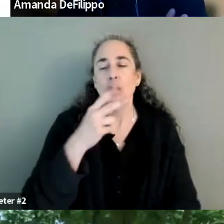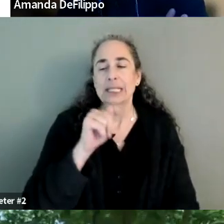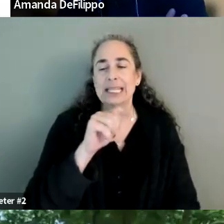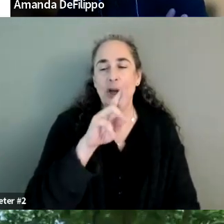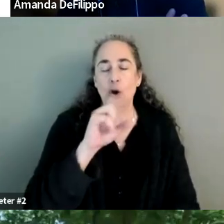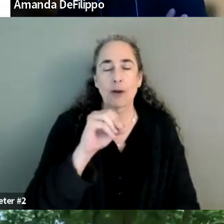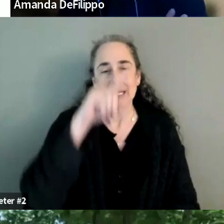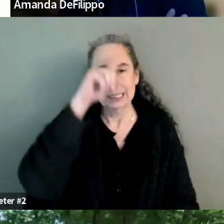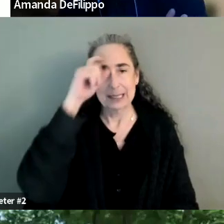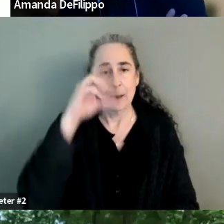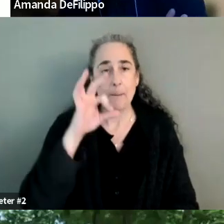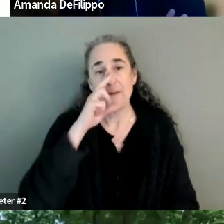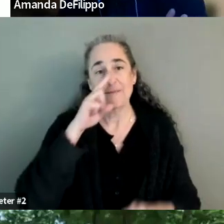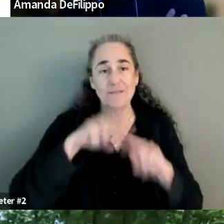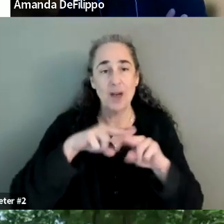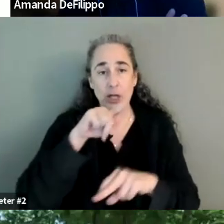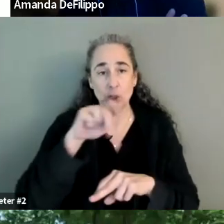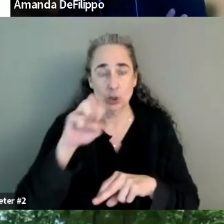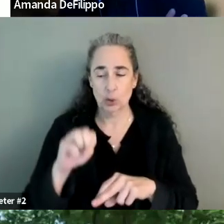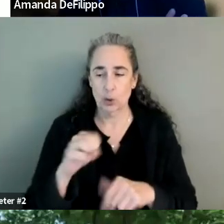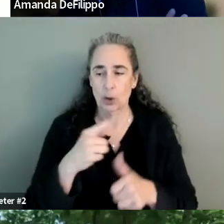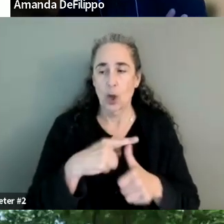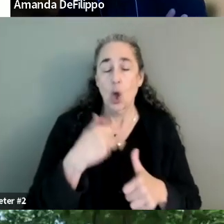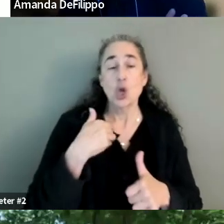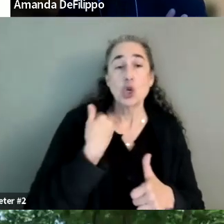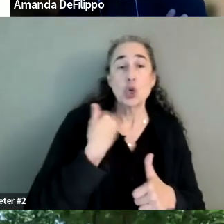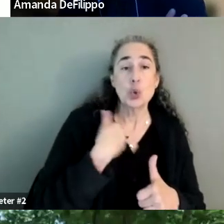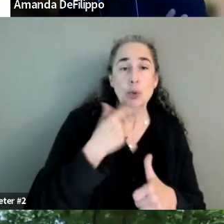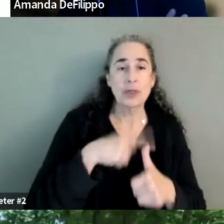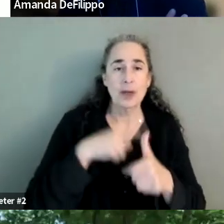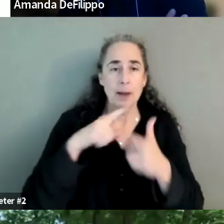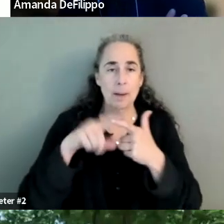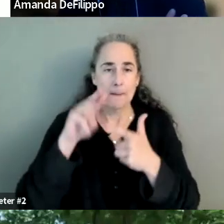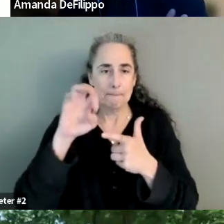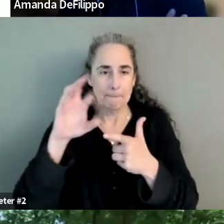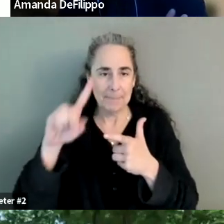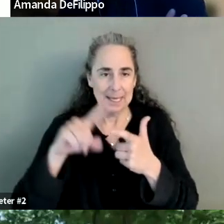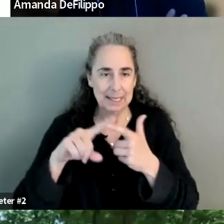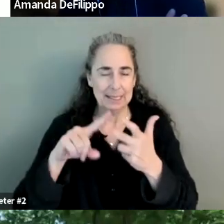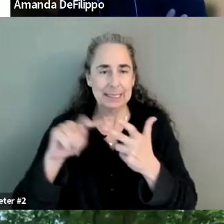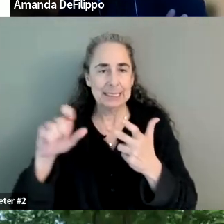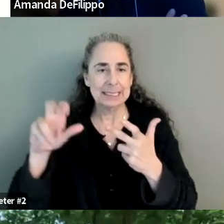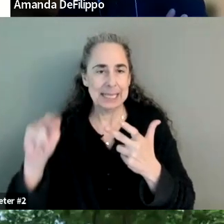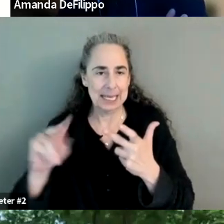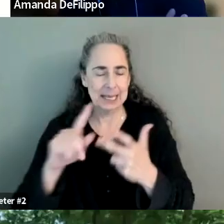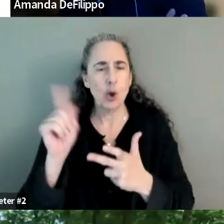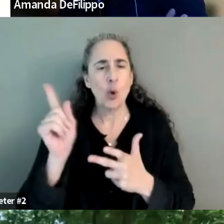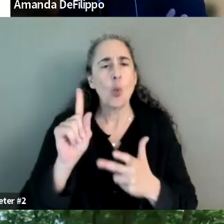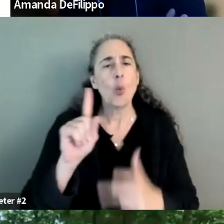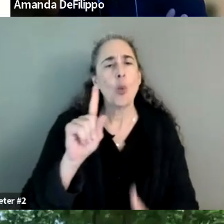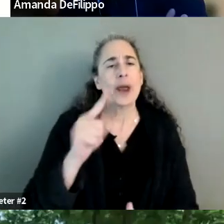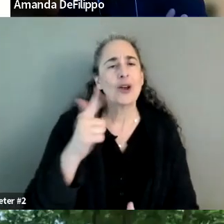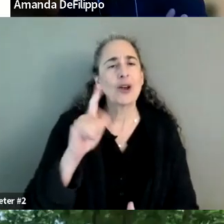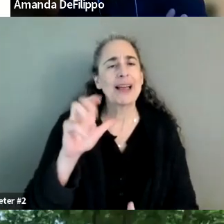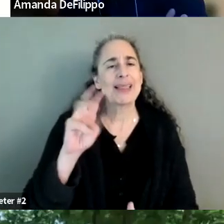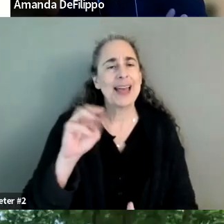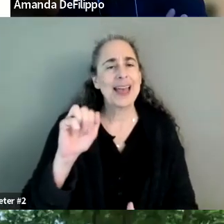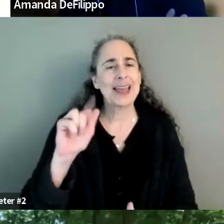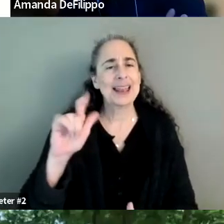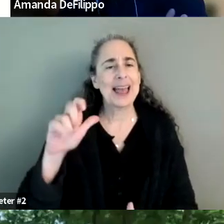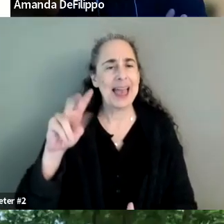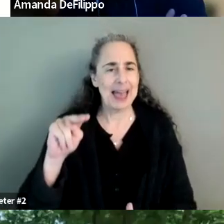age groups. We have youth, mid, and teen, and that is located at Glen Allen Elementary School.